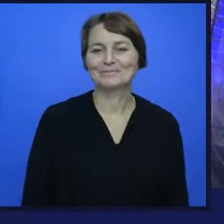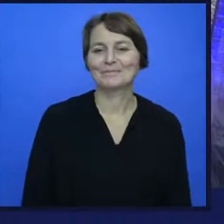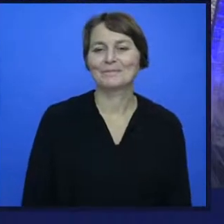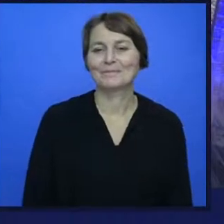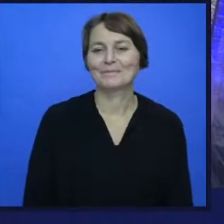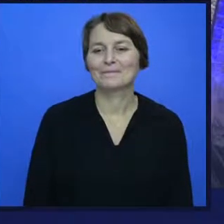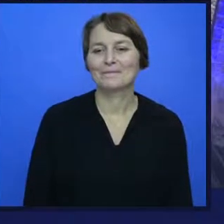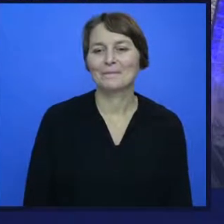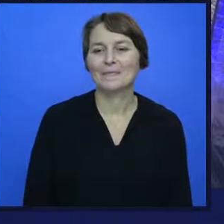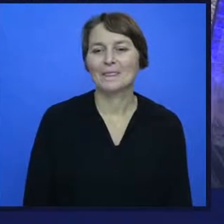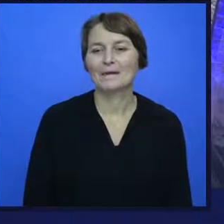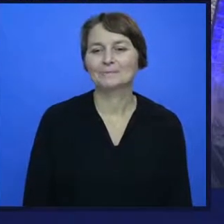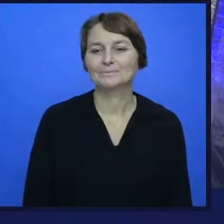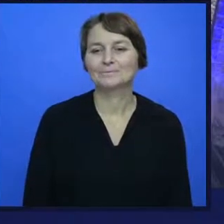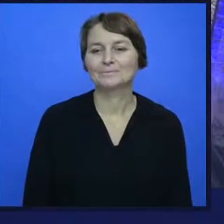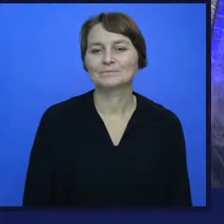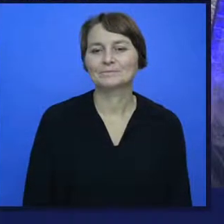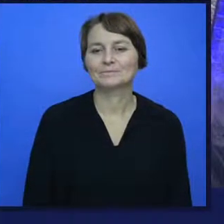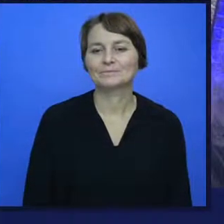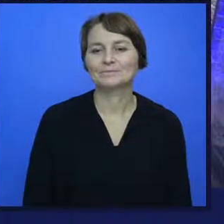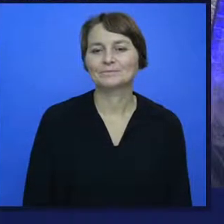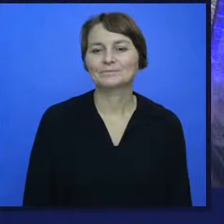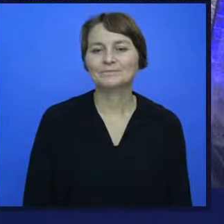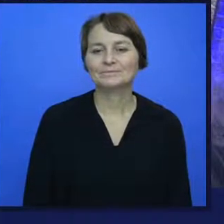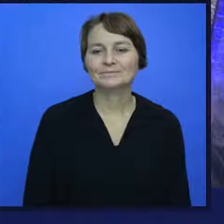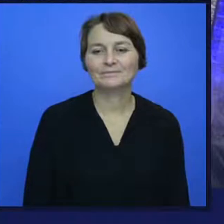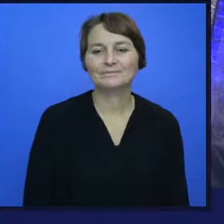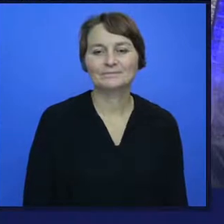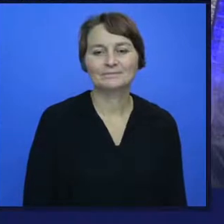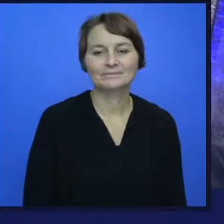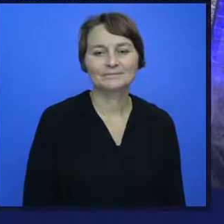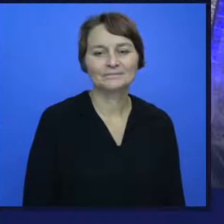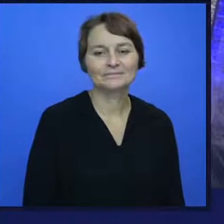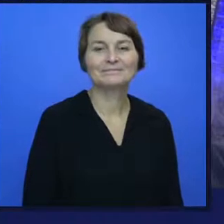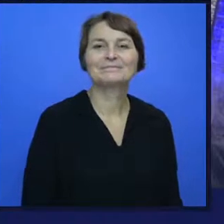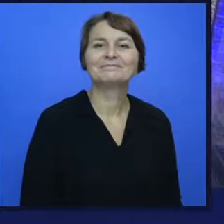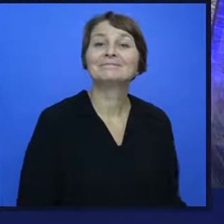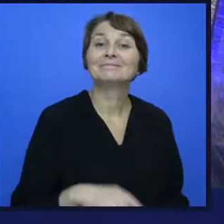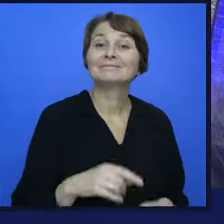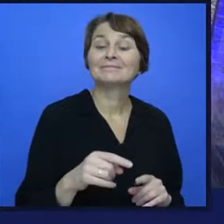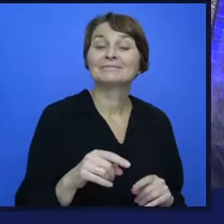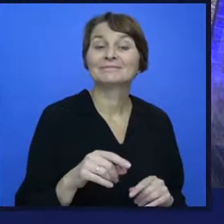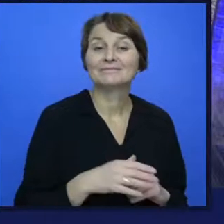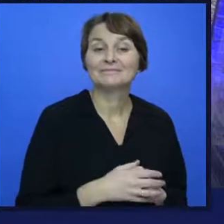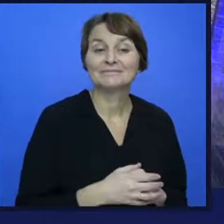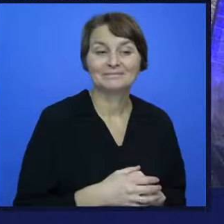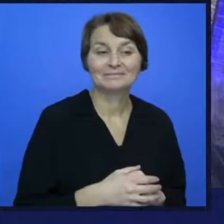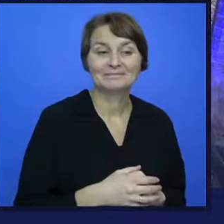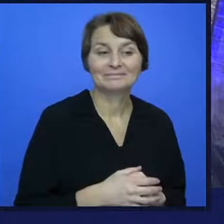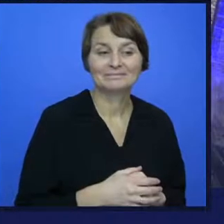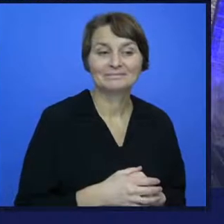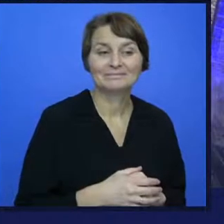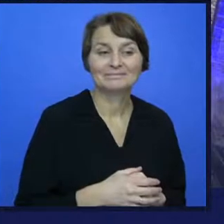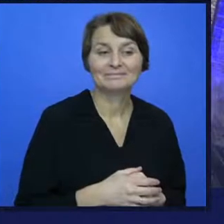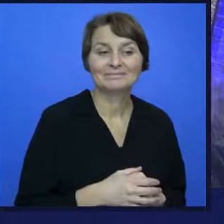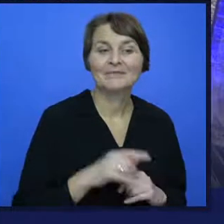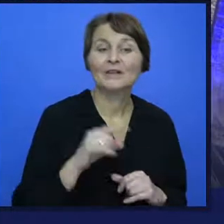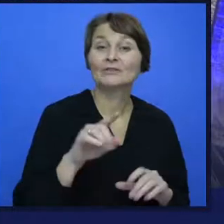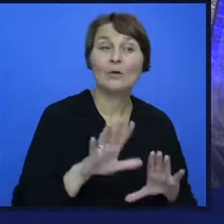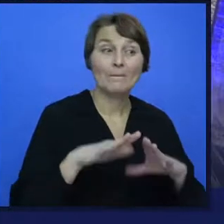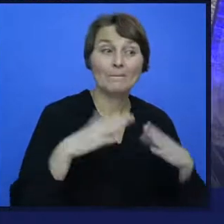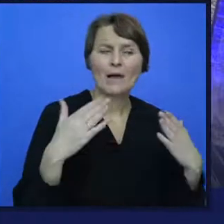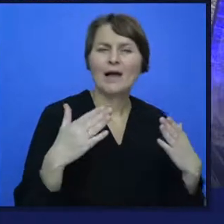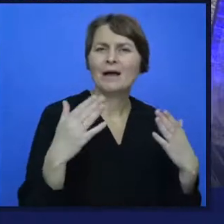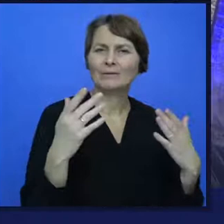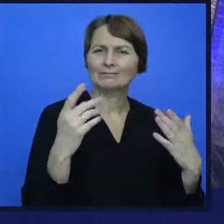Yeah, so we've seen that ethics has been a big consideration when designing these